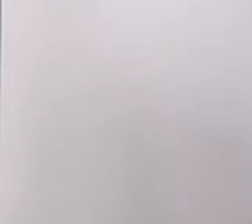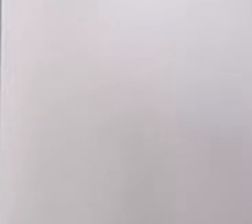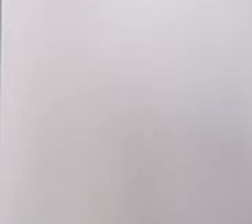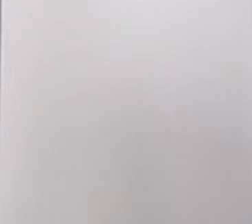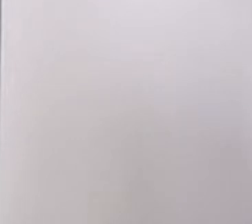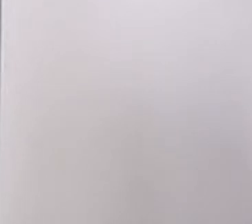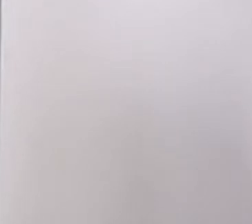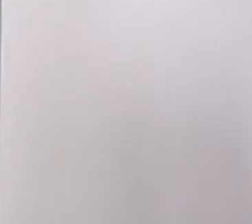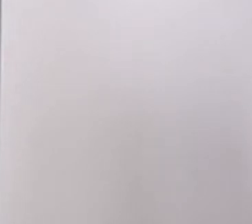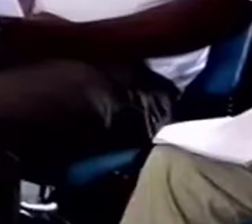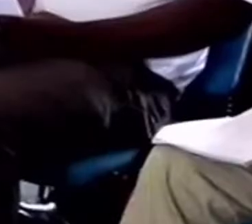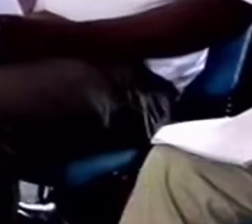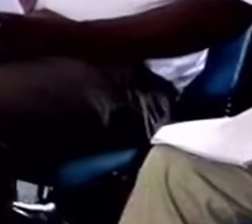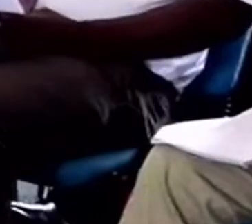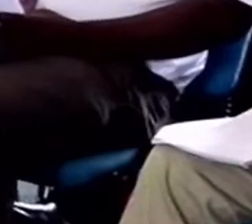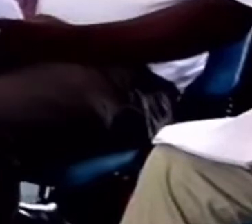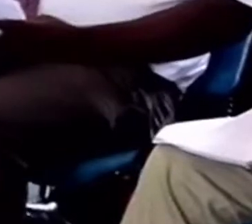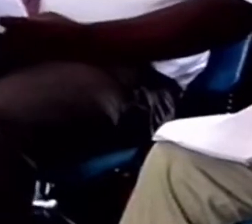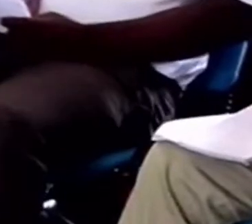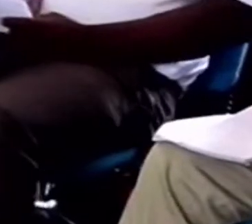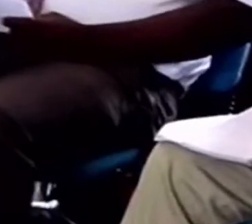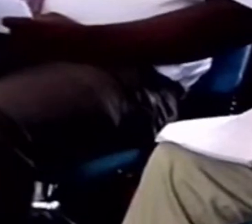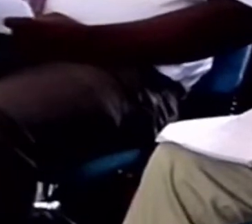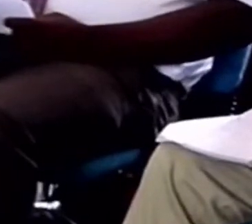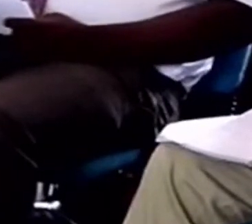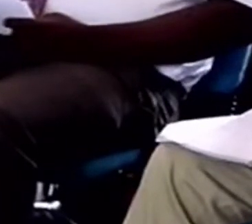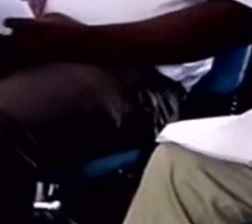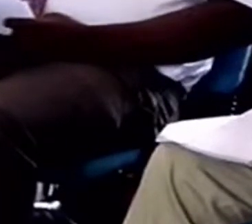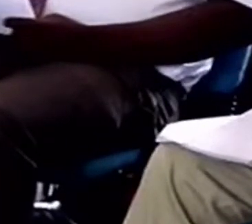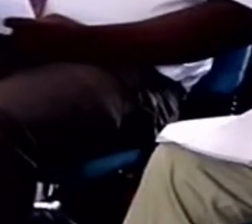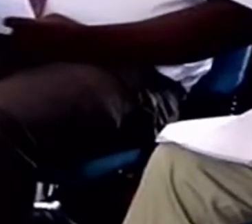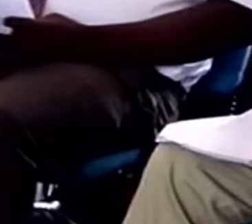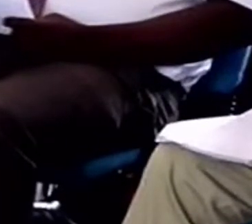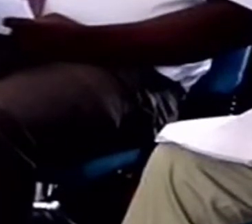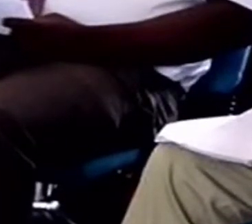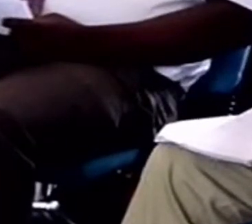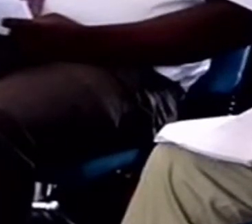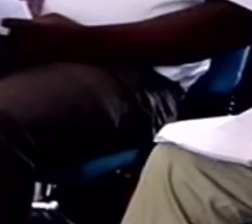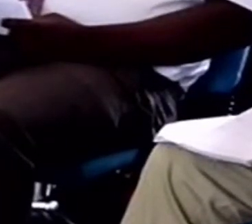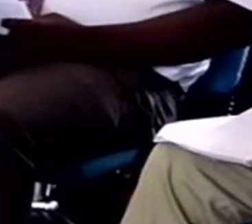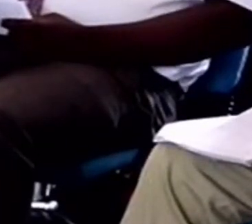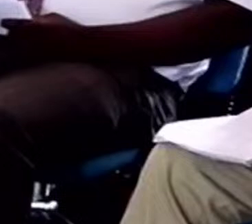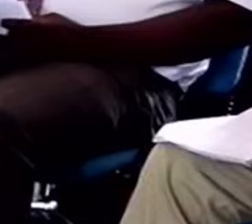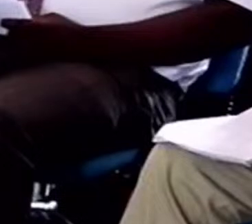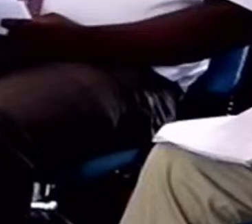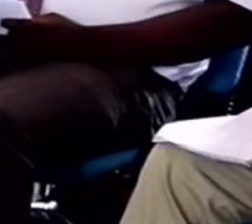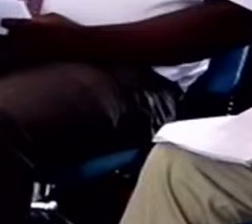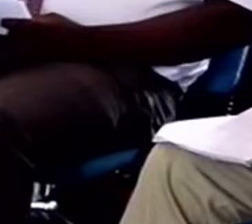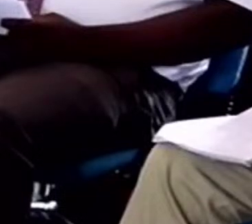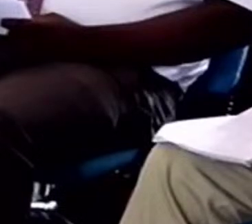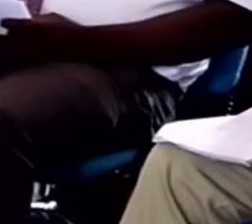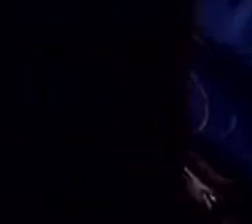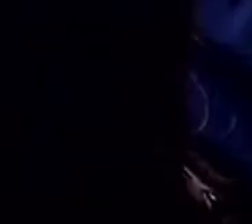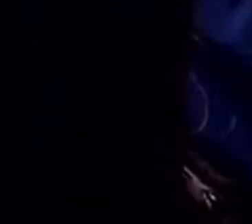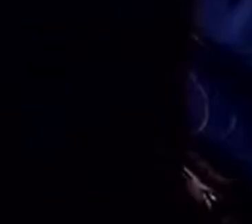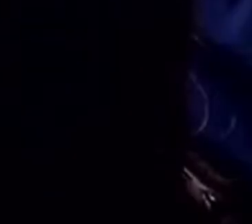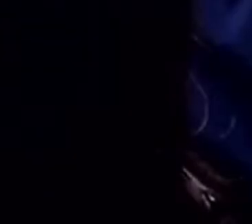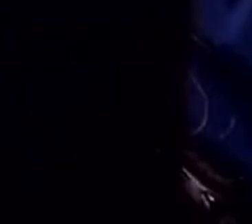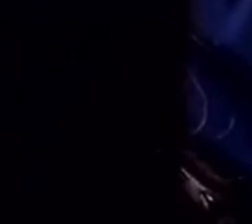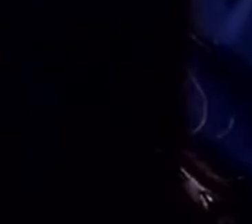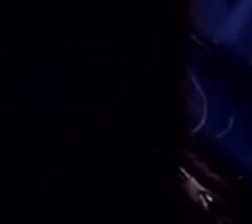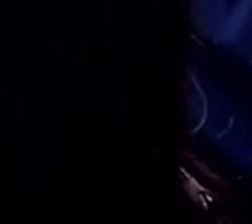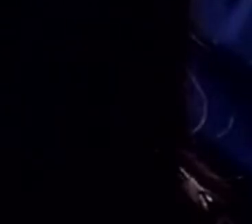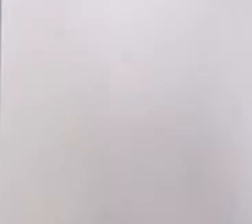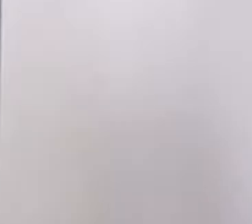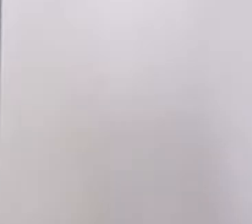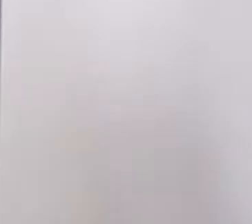been taught today. My capacity as a PA right now feels like it's been built beyond the roof, and